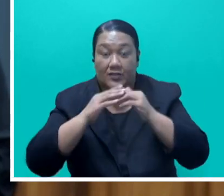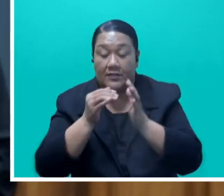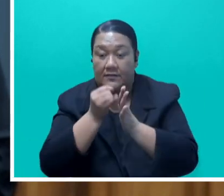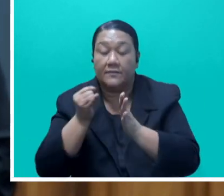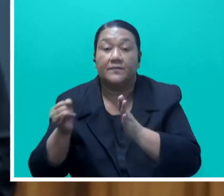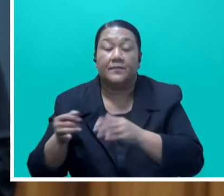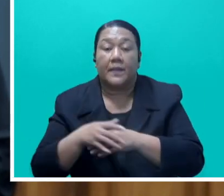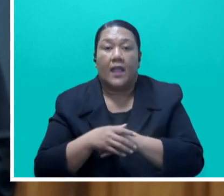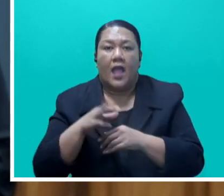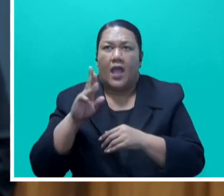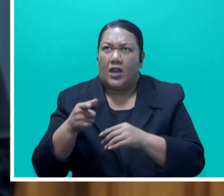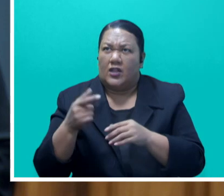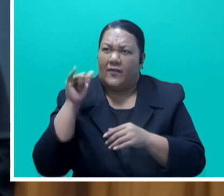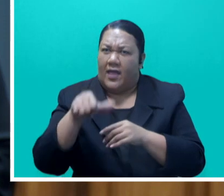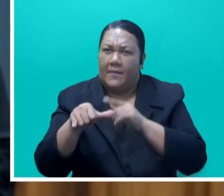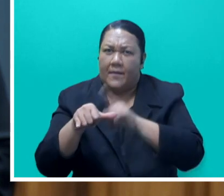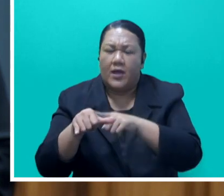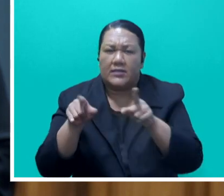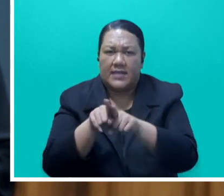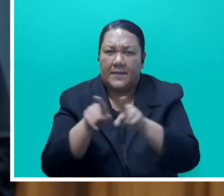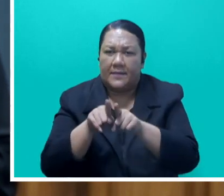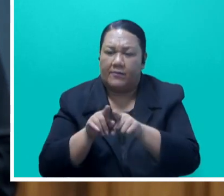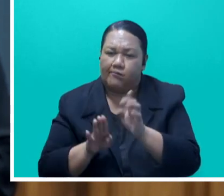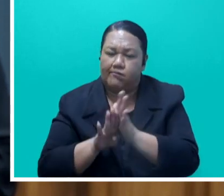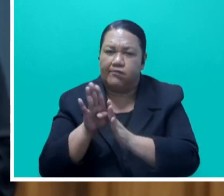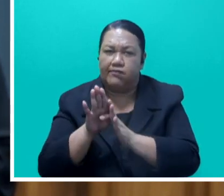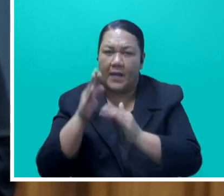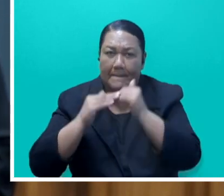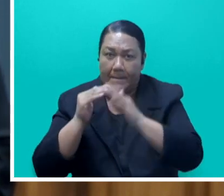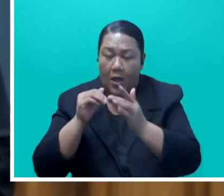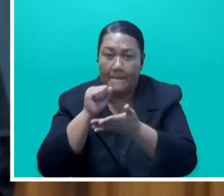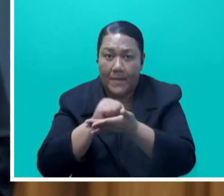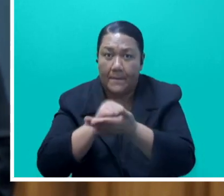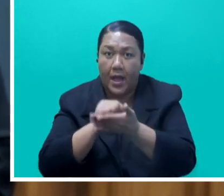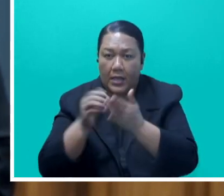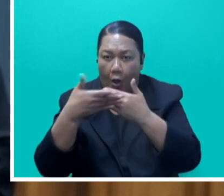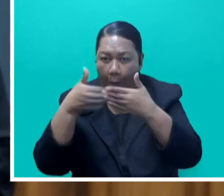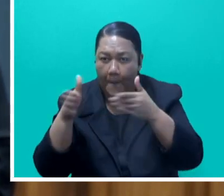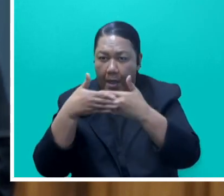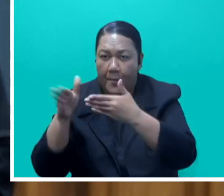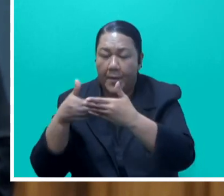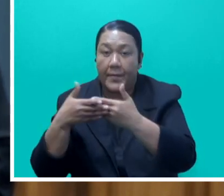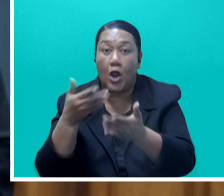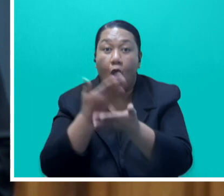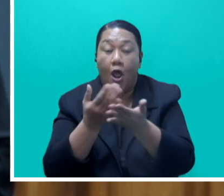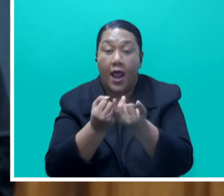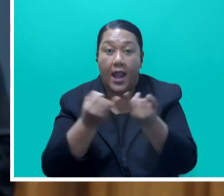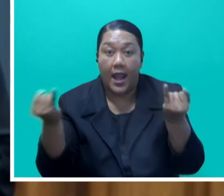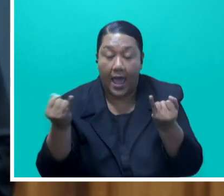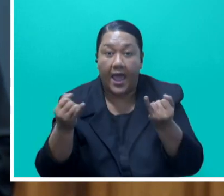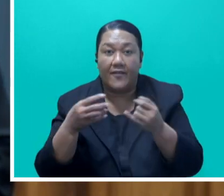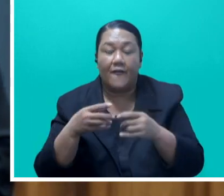collaboration between our airports, our national airline, and our border agencies. It will open up new digital and streamlined border